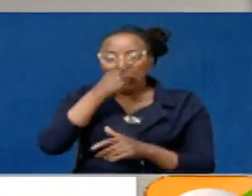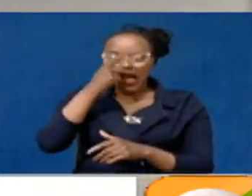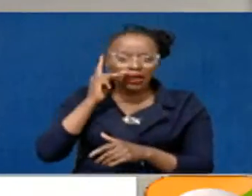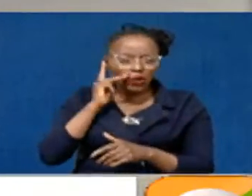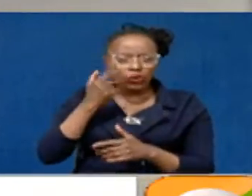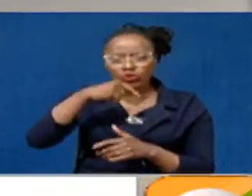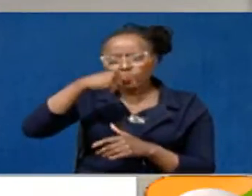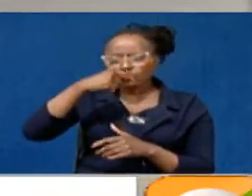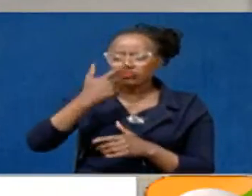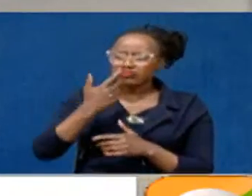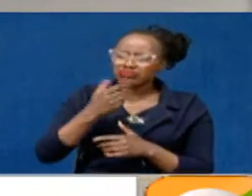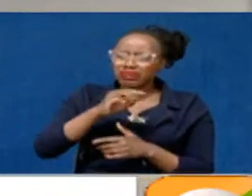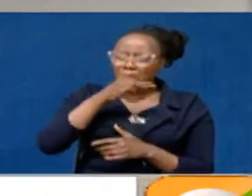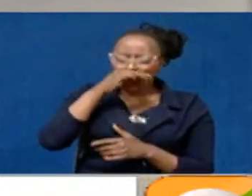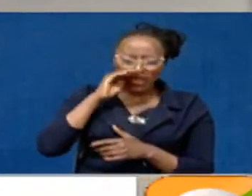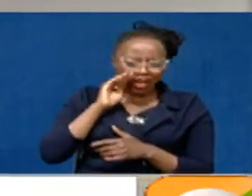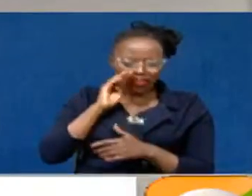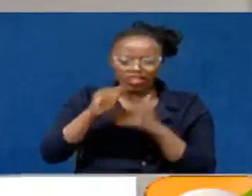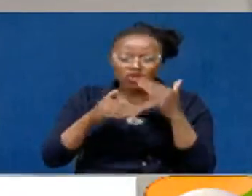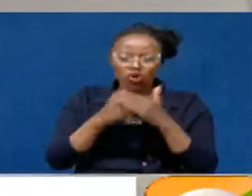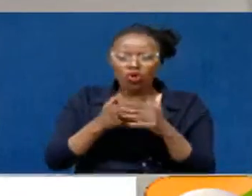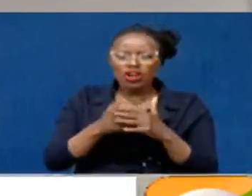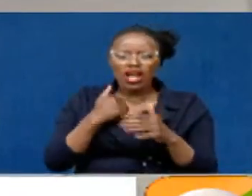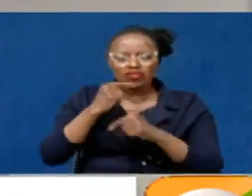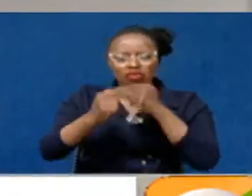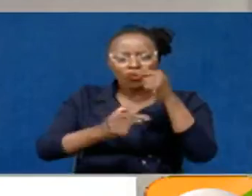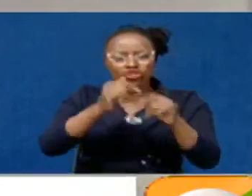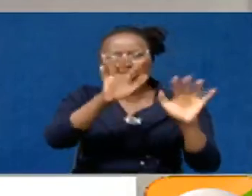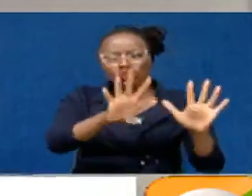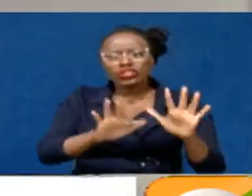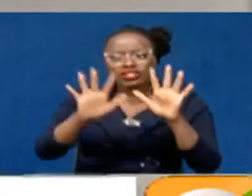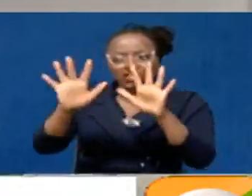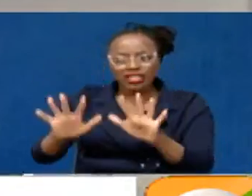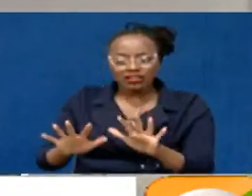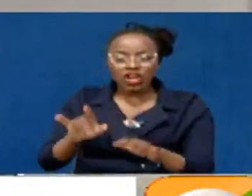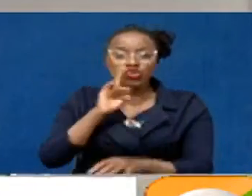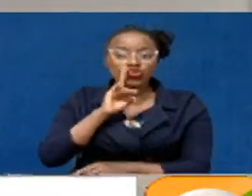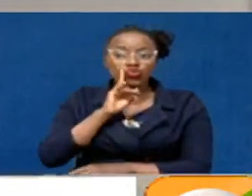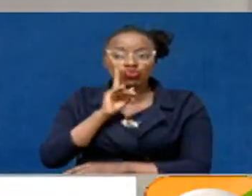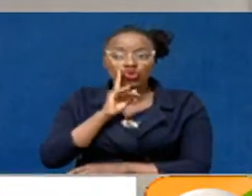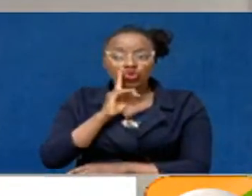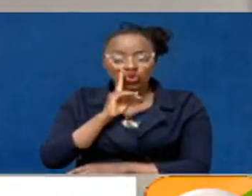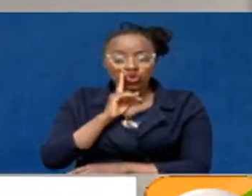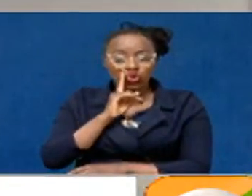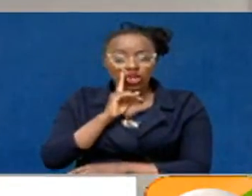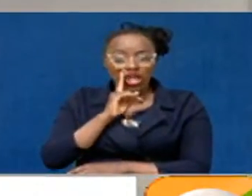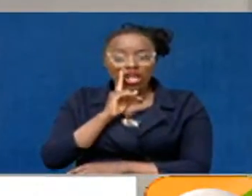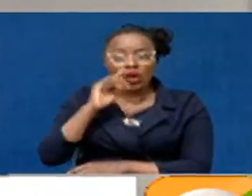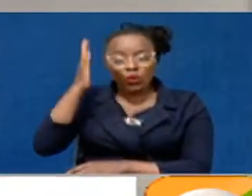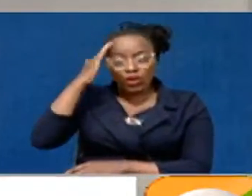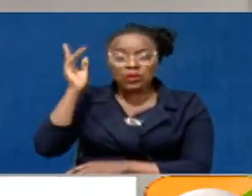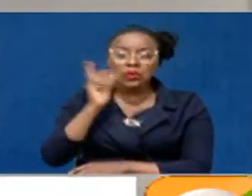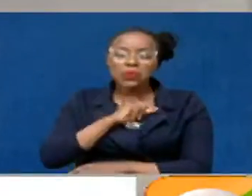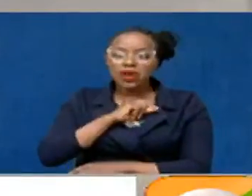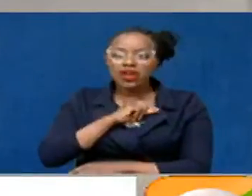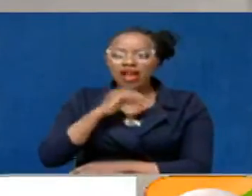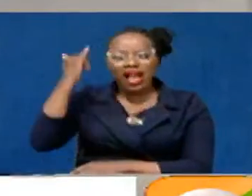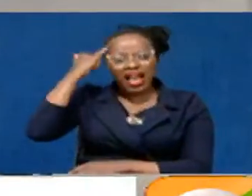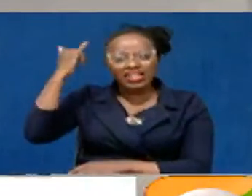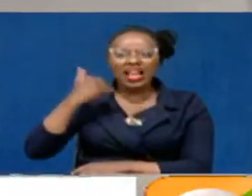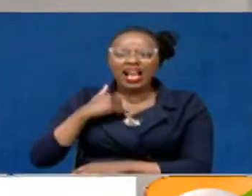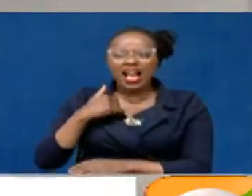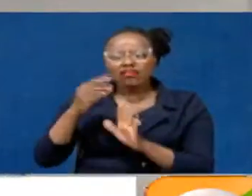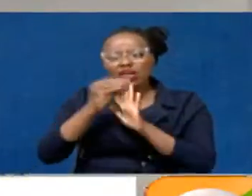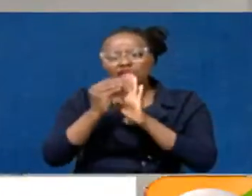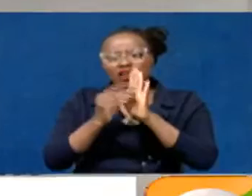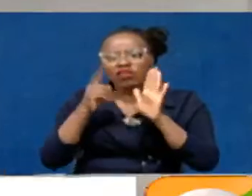Kalonzo, Mudavadi, Gideon, all of them have been on the campaign trail. In fact, tomorrow, we already know, we already have an